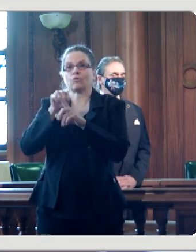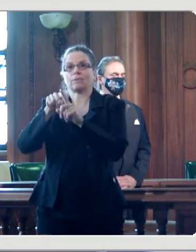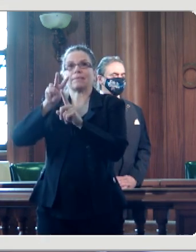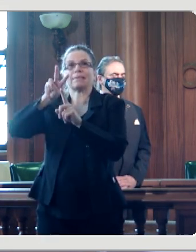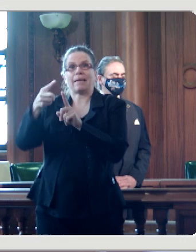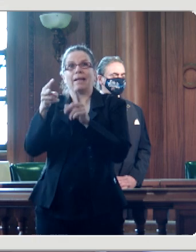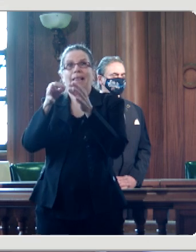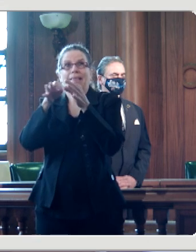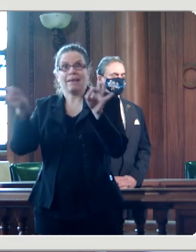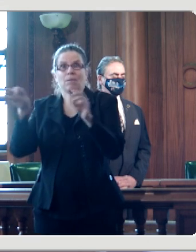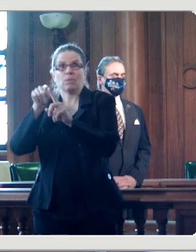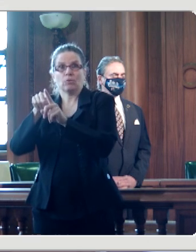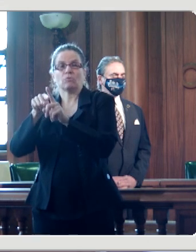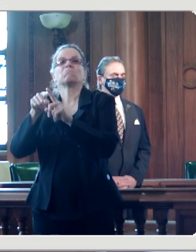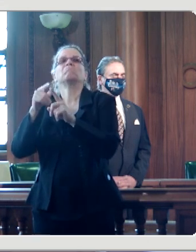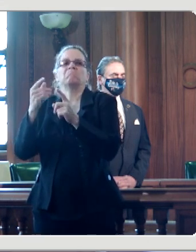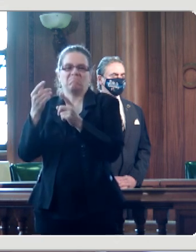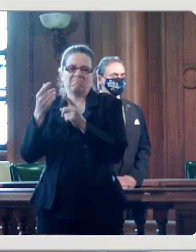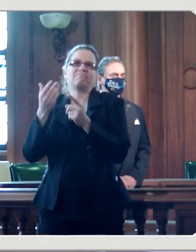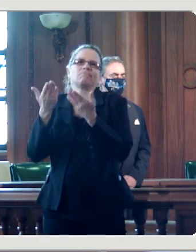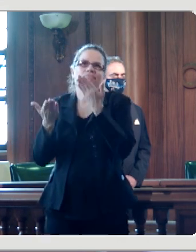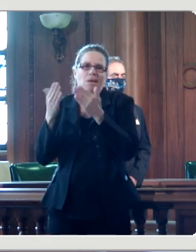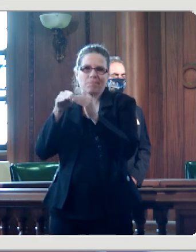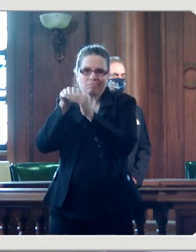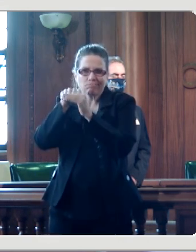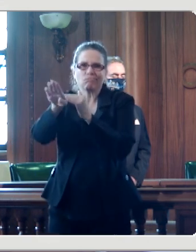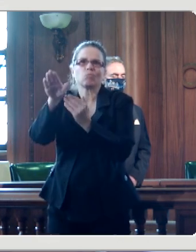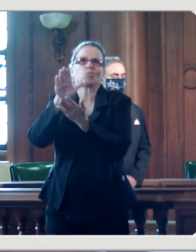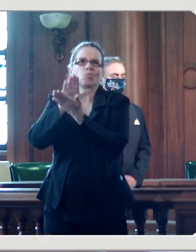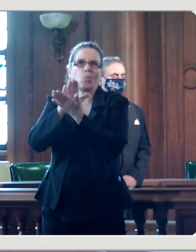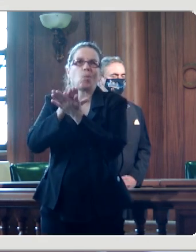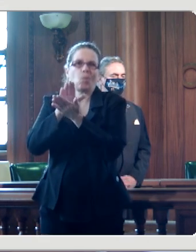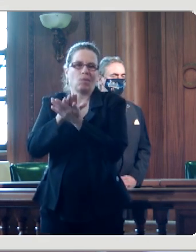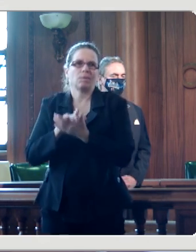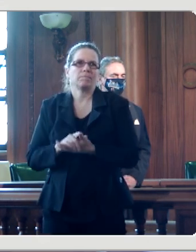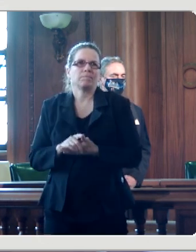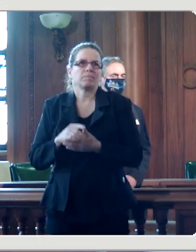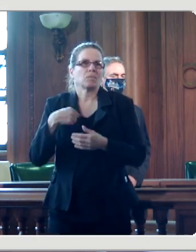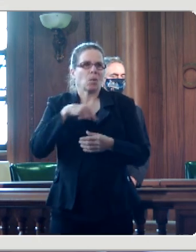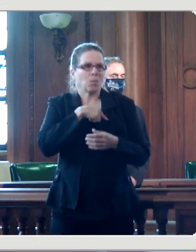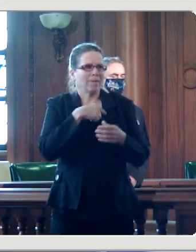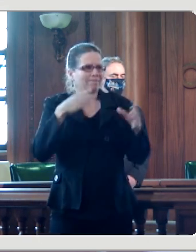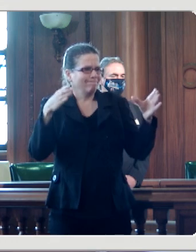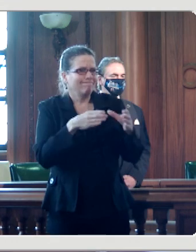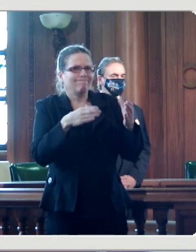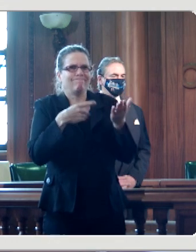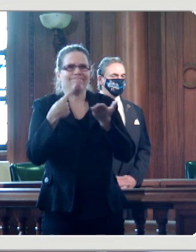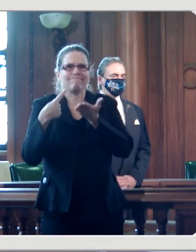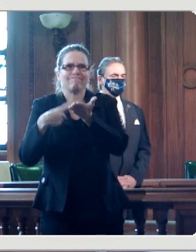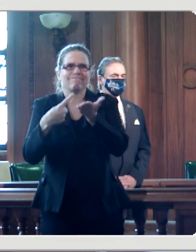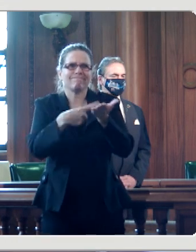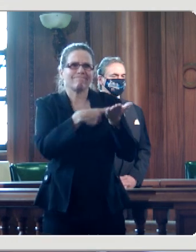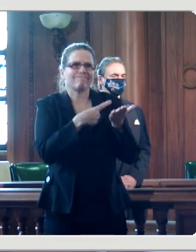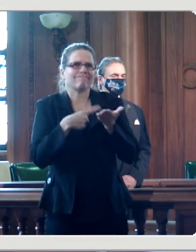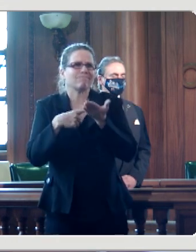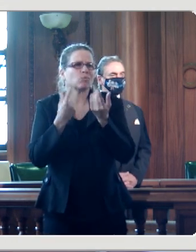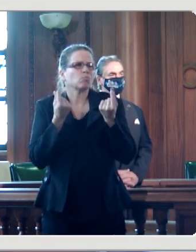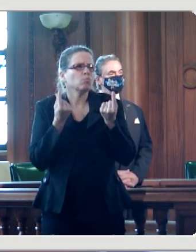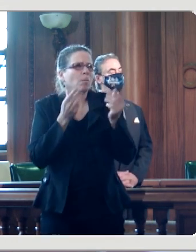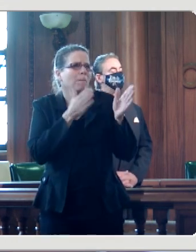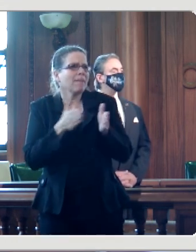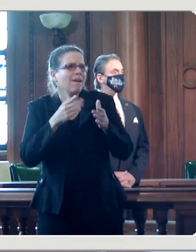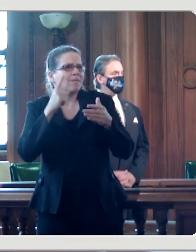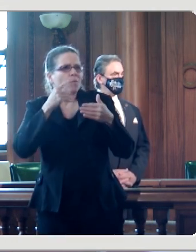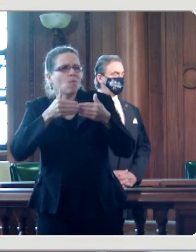that, and we're going to be meeting with school committee regularly to formalize a plan on that. In the meantime, with the mayor's support, we put